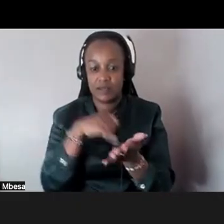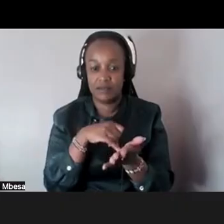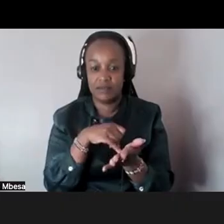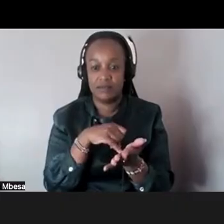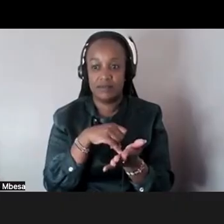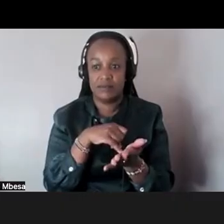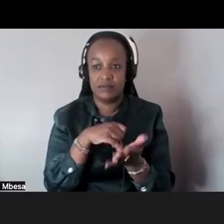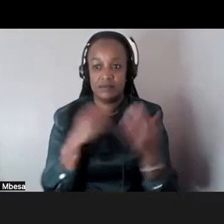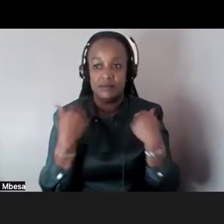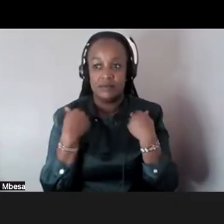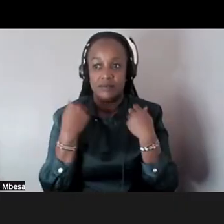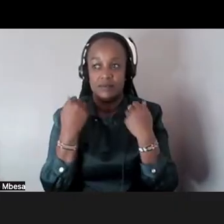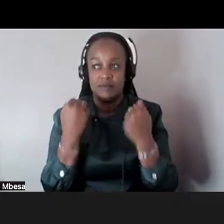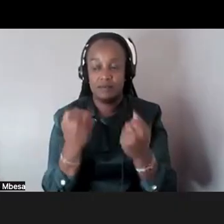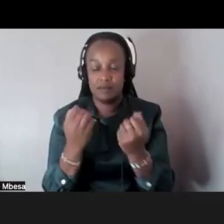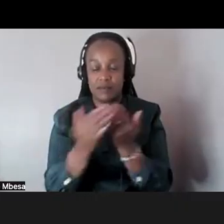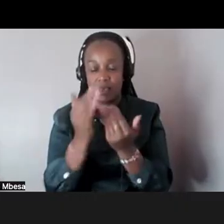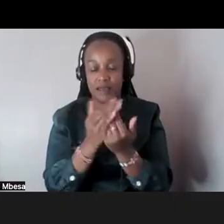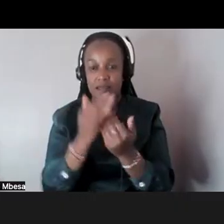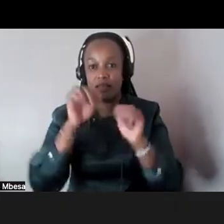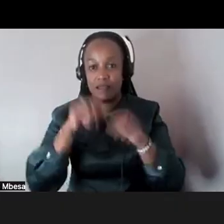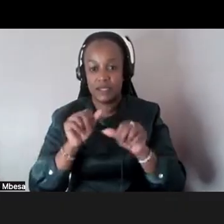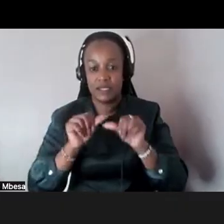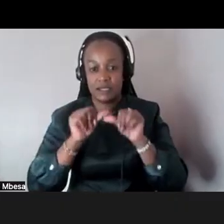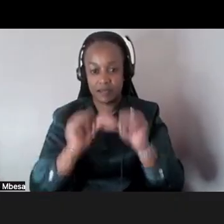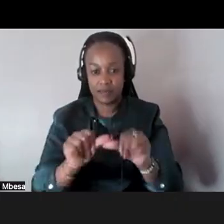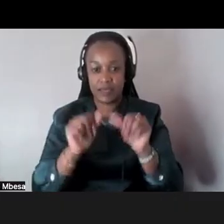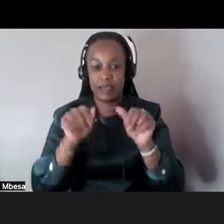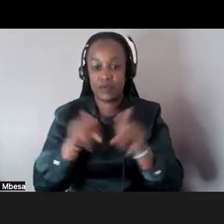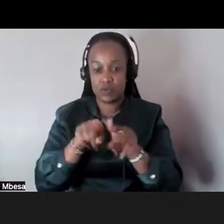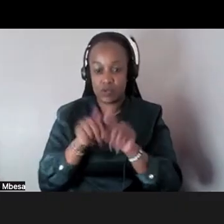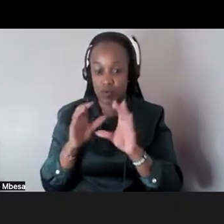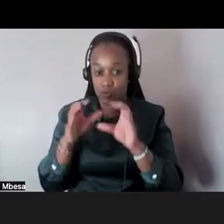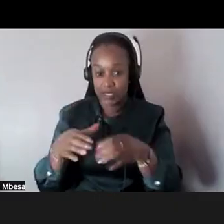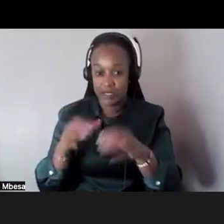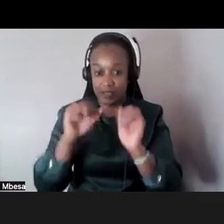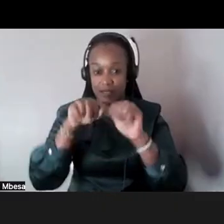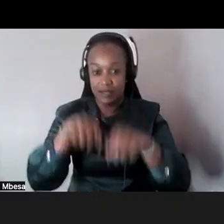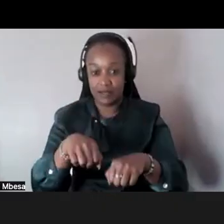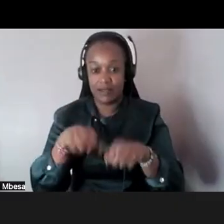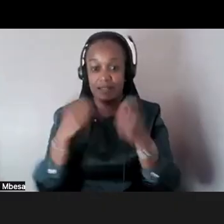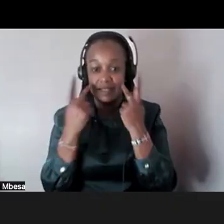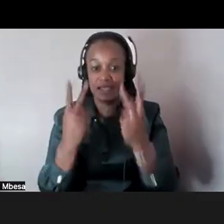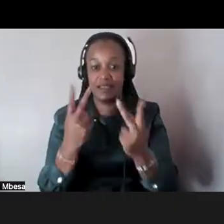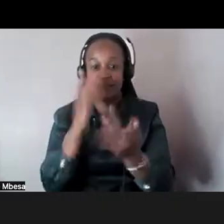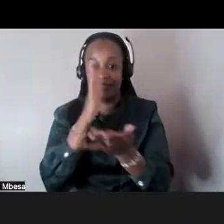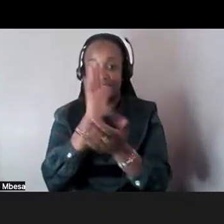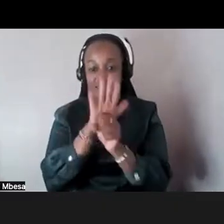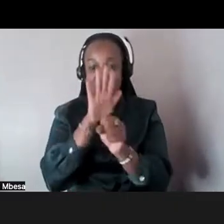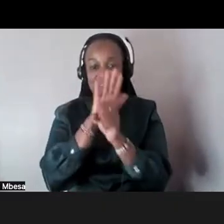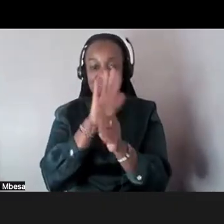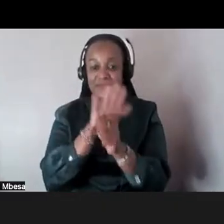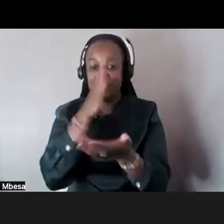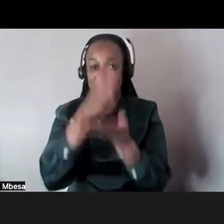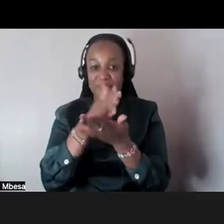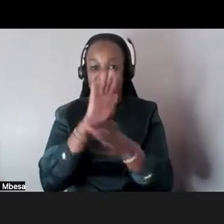so that it can be sustainable and the community can see a lot of relevance in that. And how did we move on?